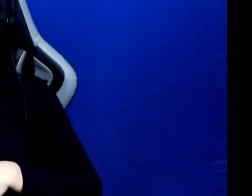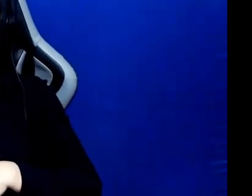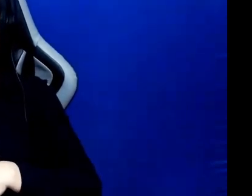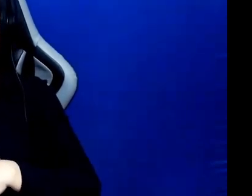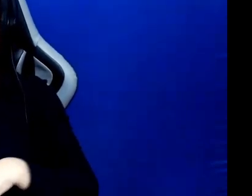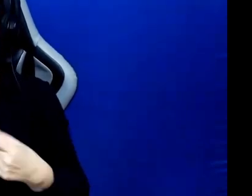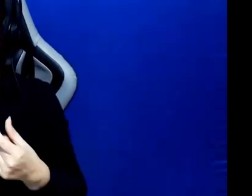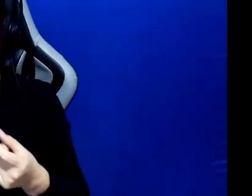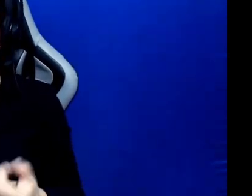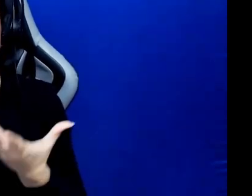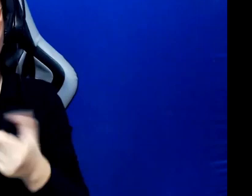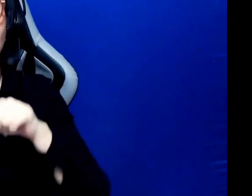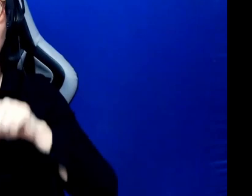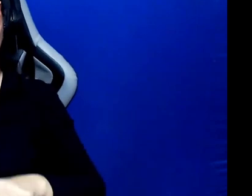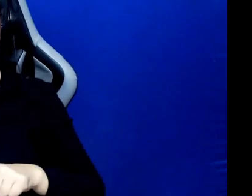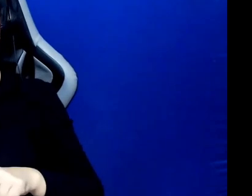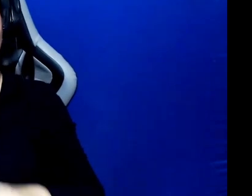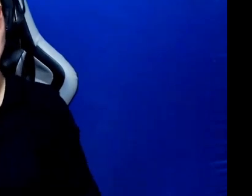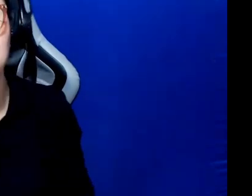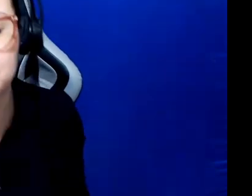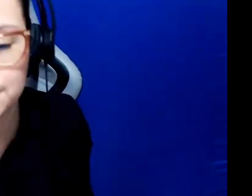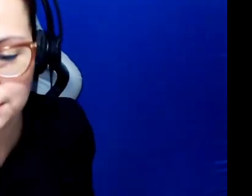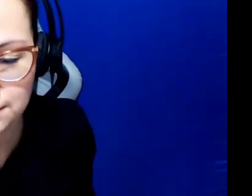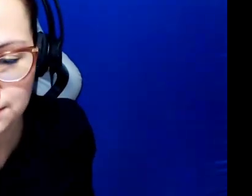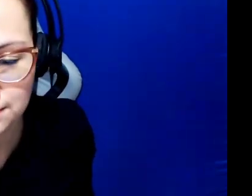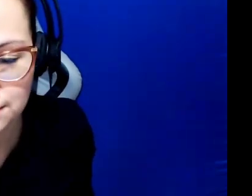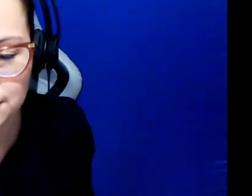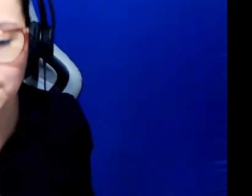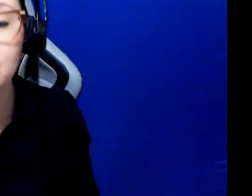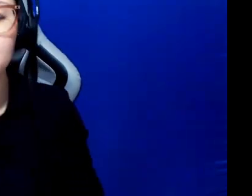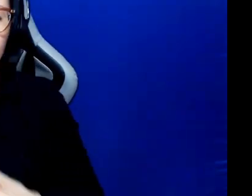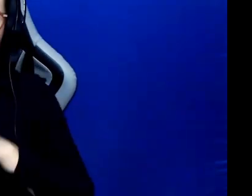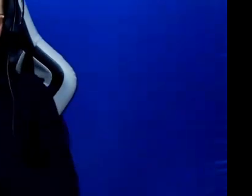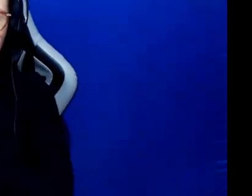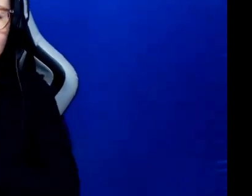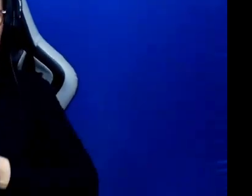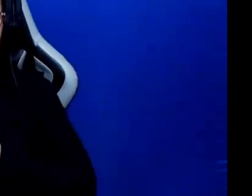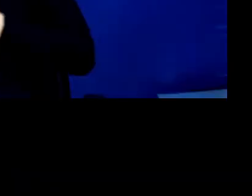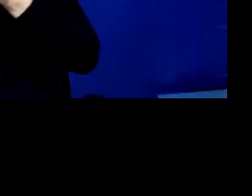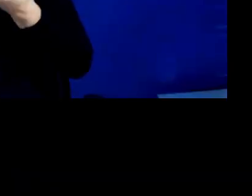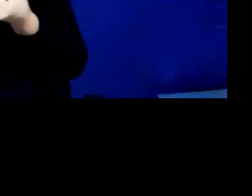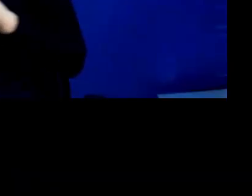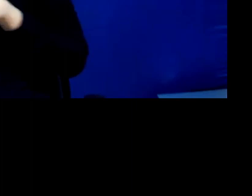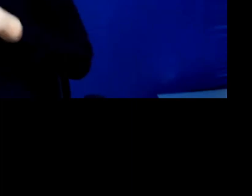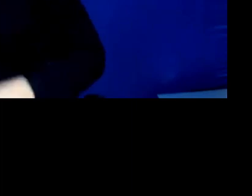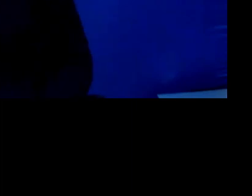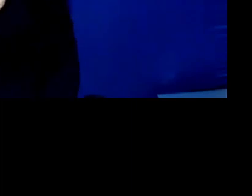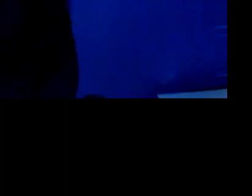So now I'll give the floor to my friend and colleague, Juan Ángel de